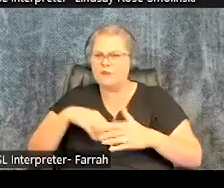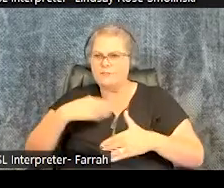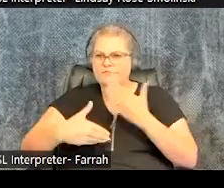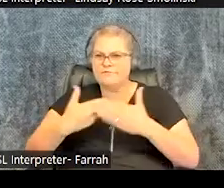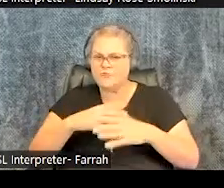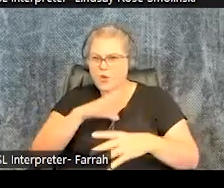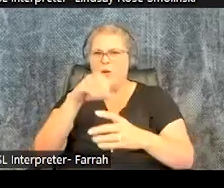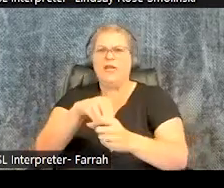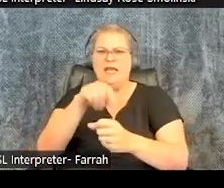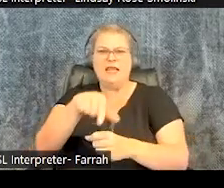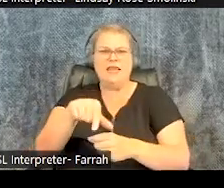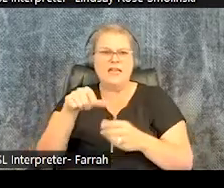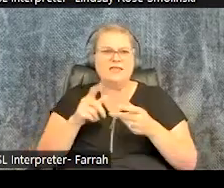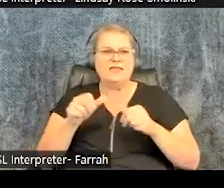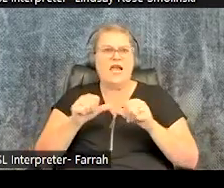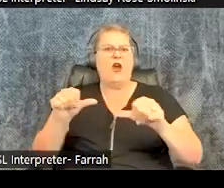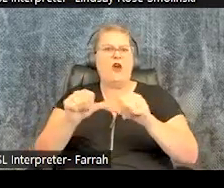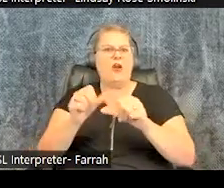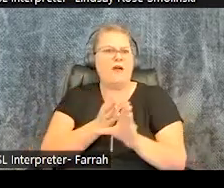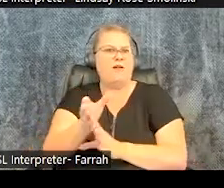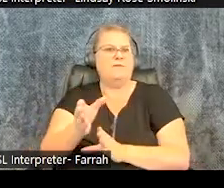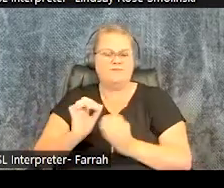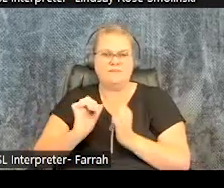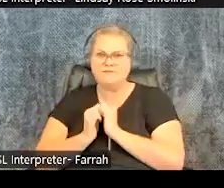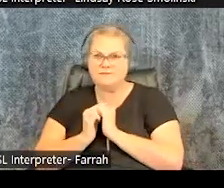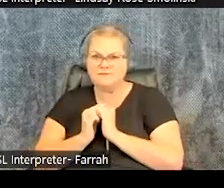leave it at that. Thank you.